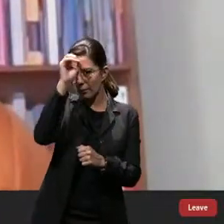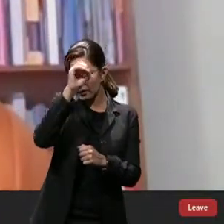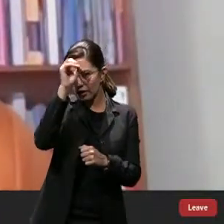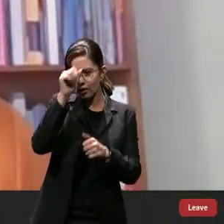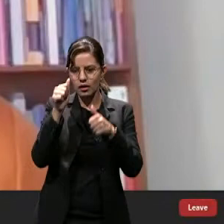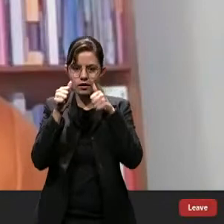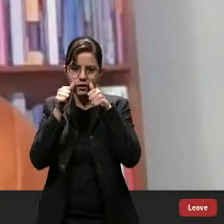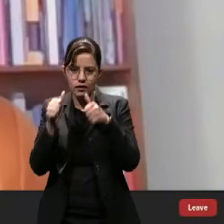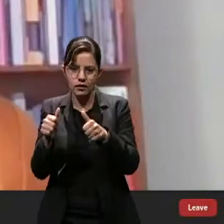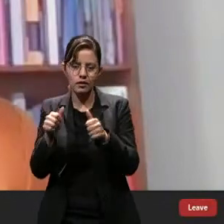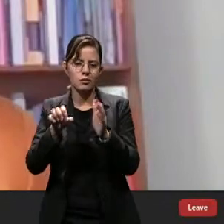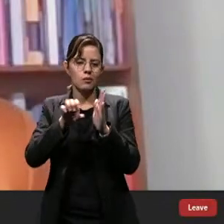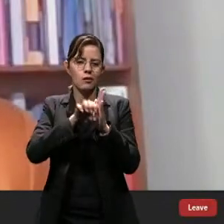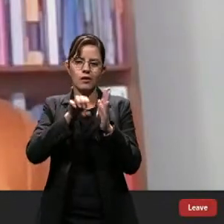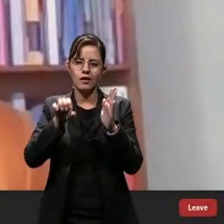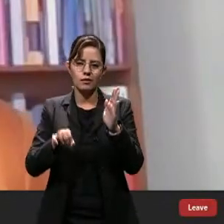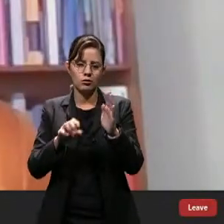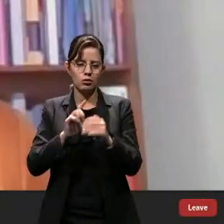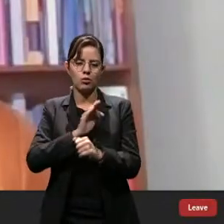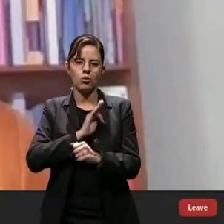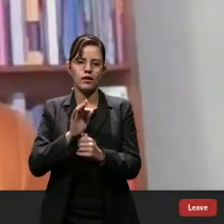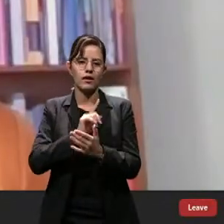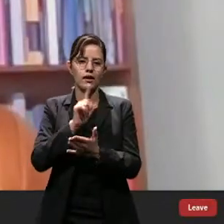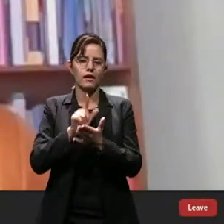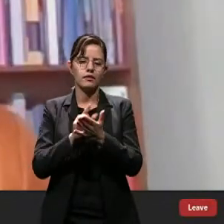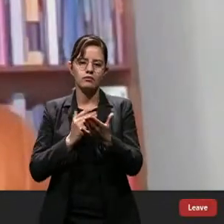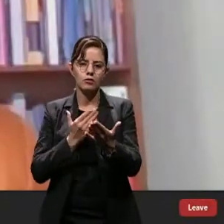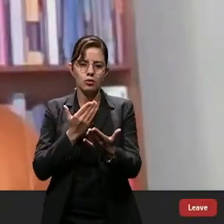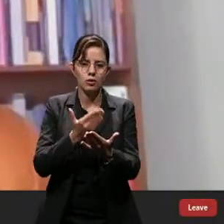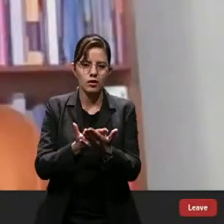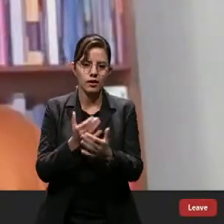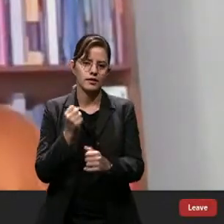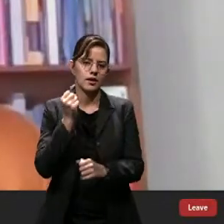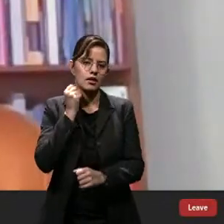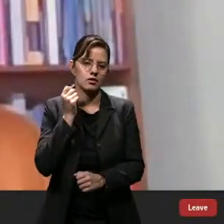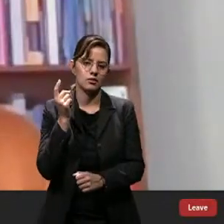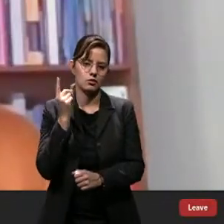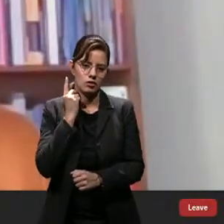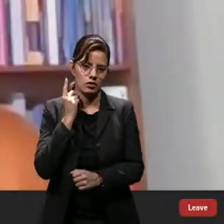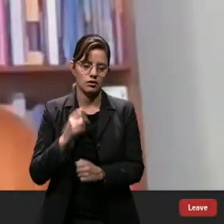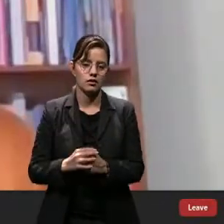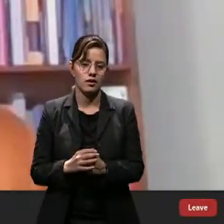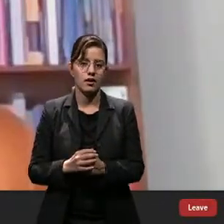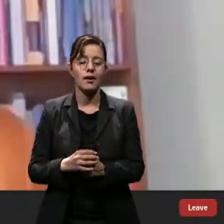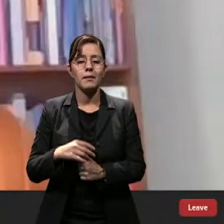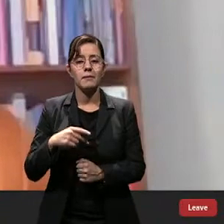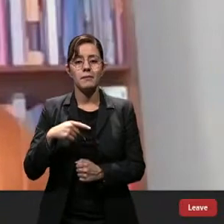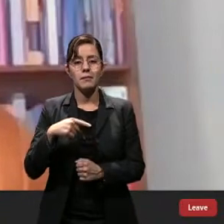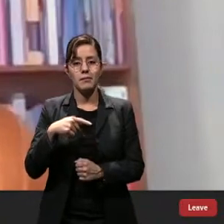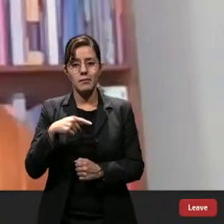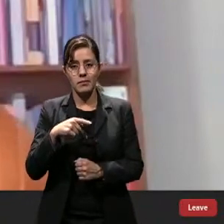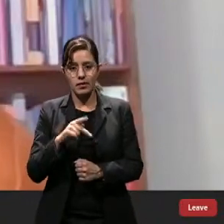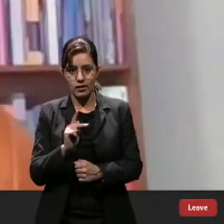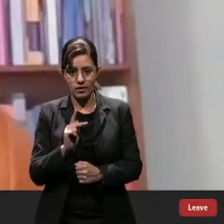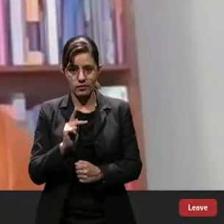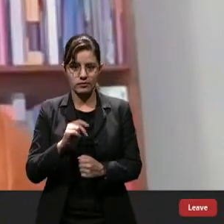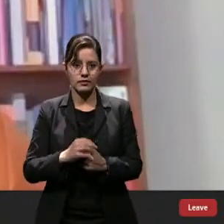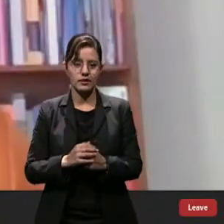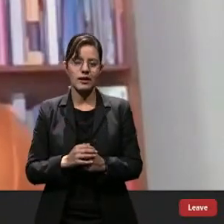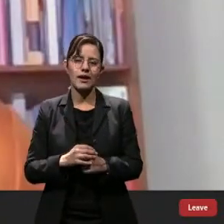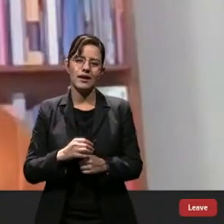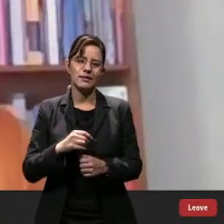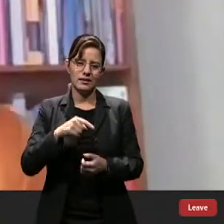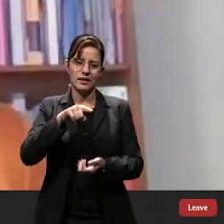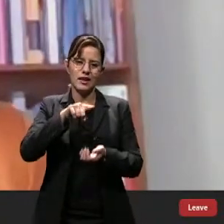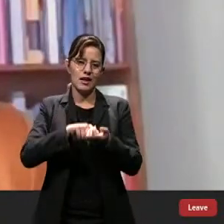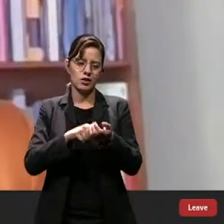especially in the legislature. However, their incorporation is done through traditions that